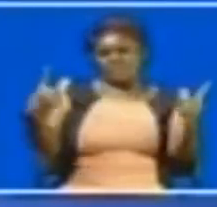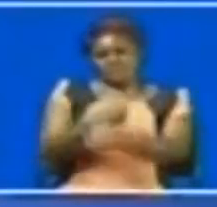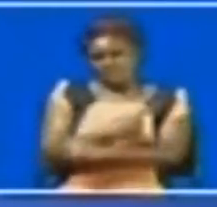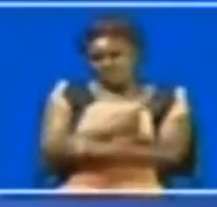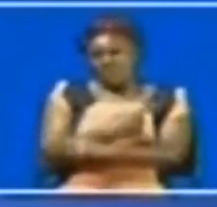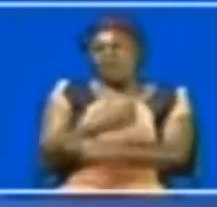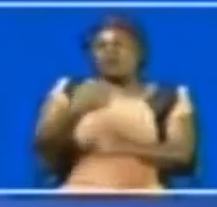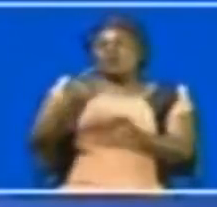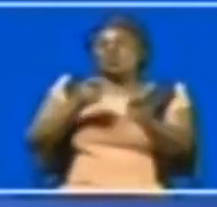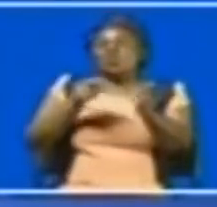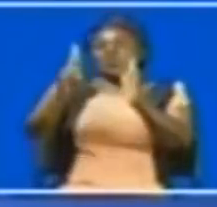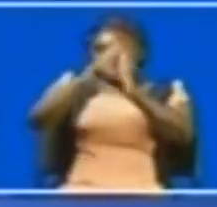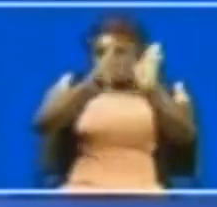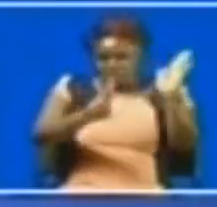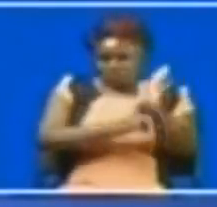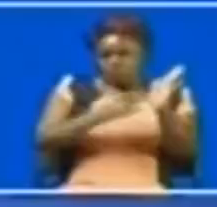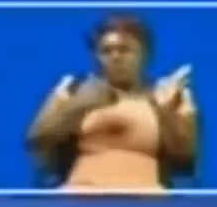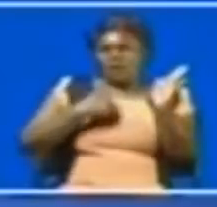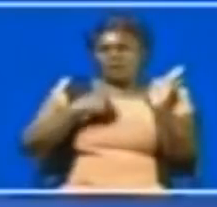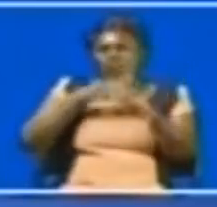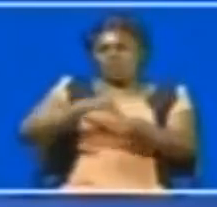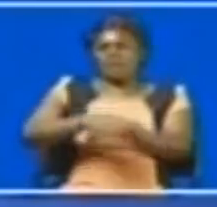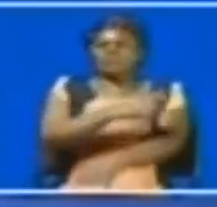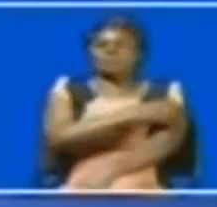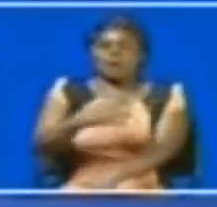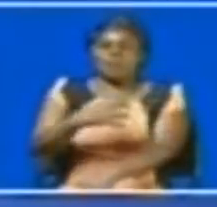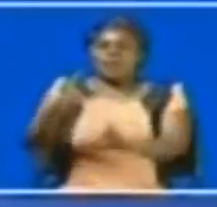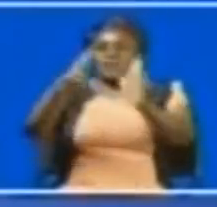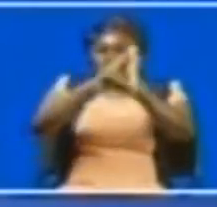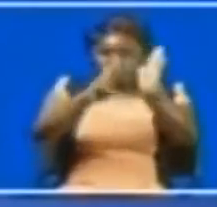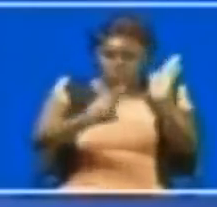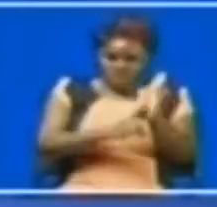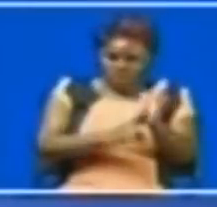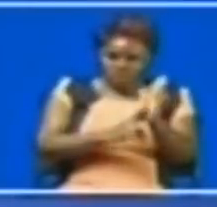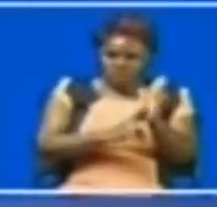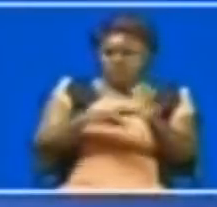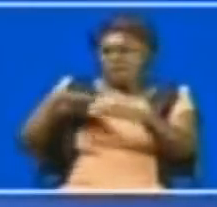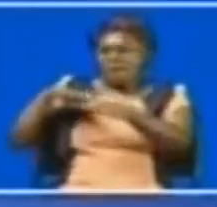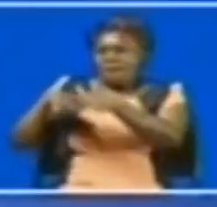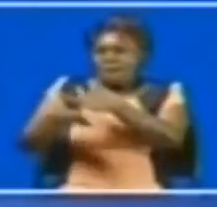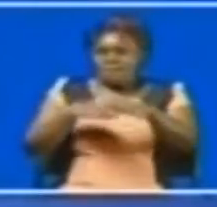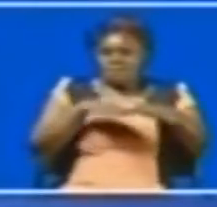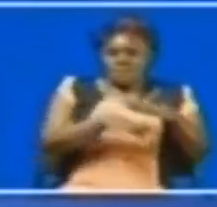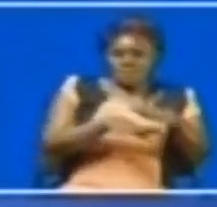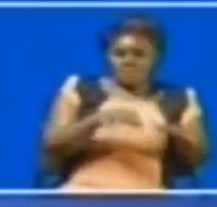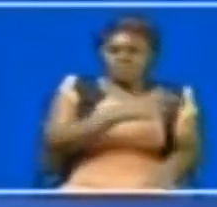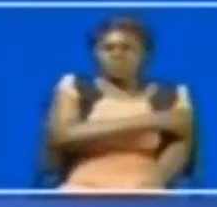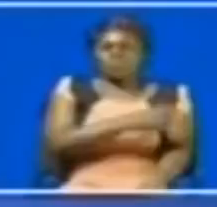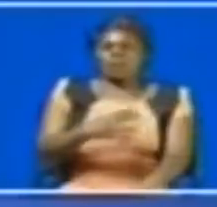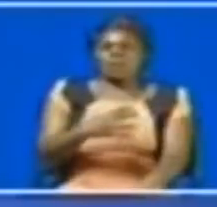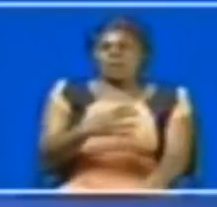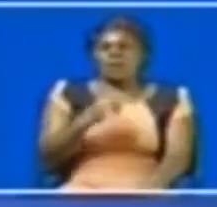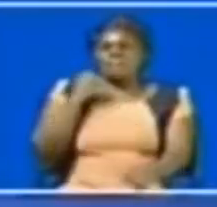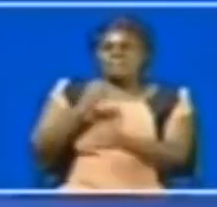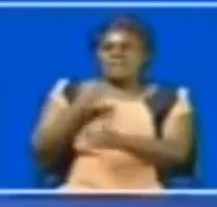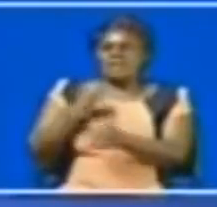we more or less regulate, actually, if you have to be more... You regulate access to power